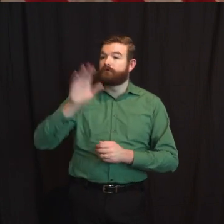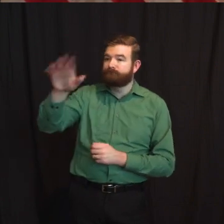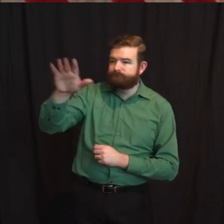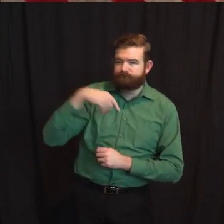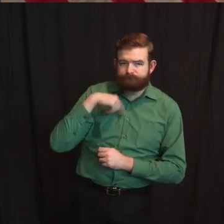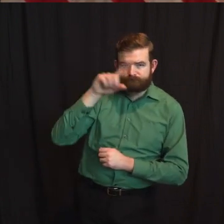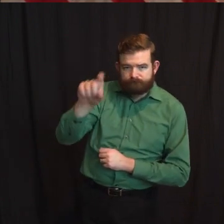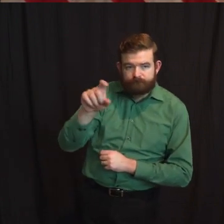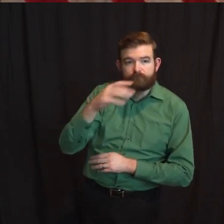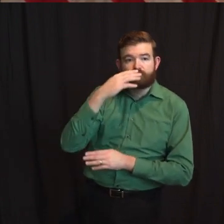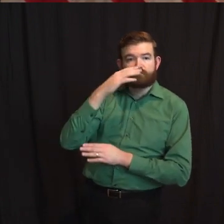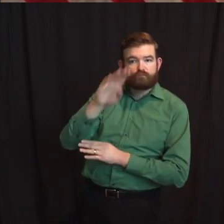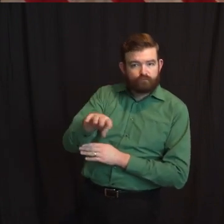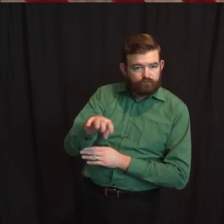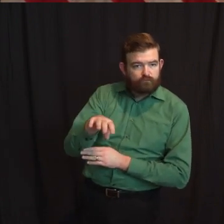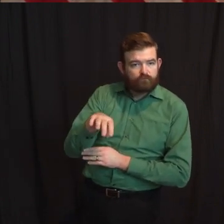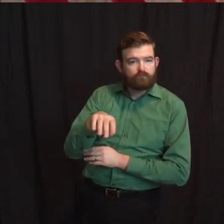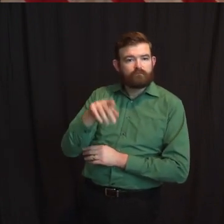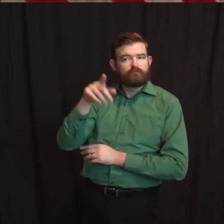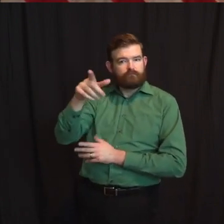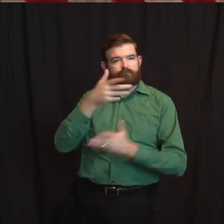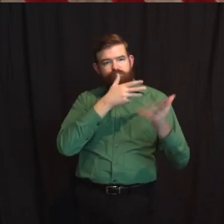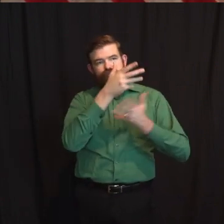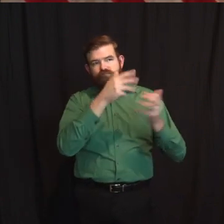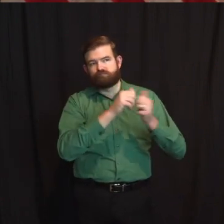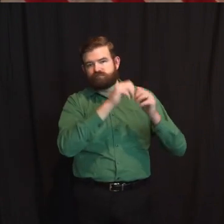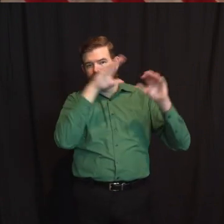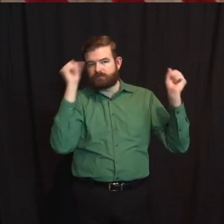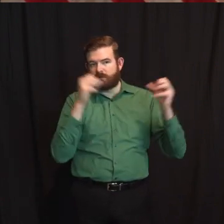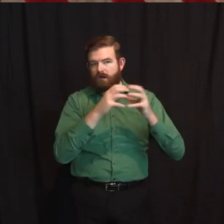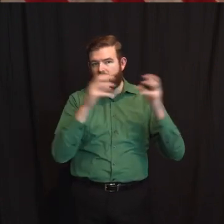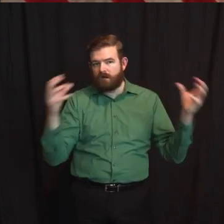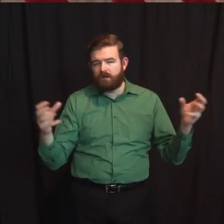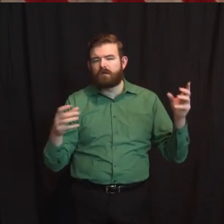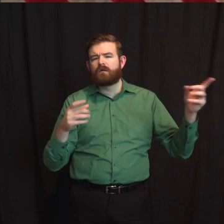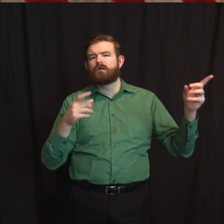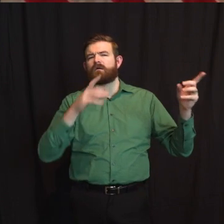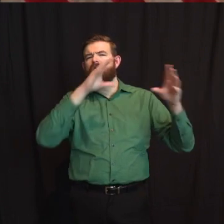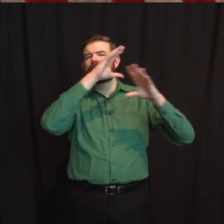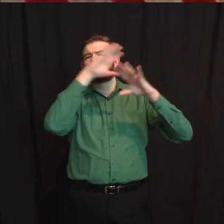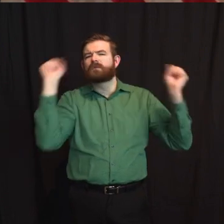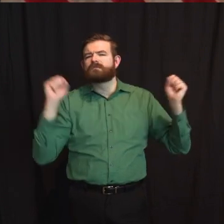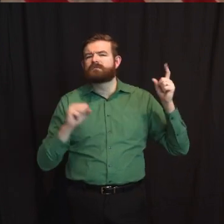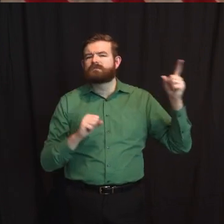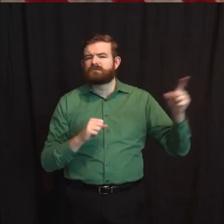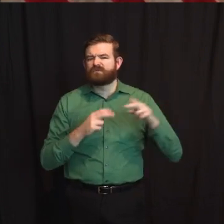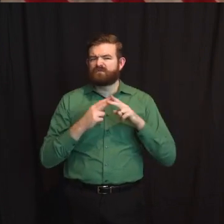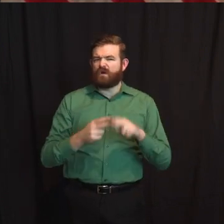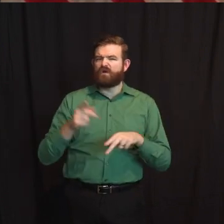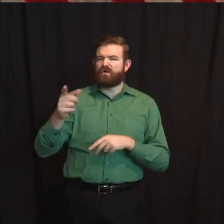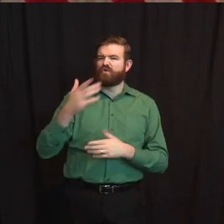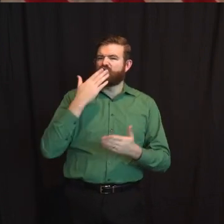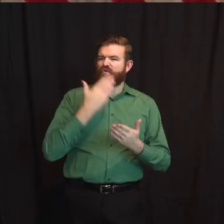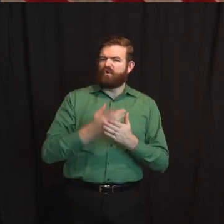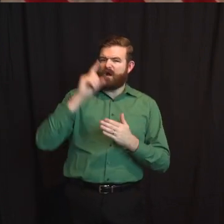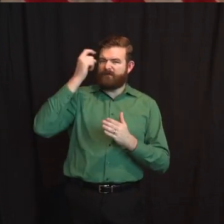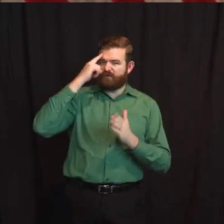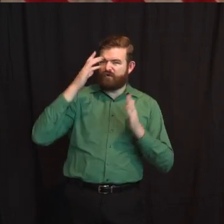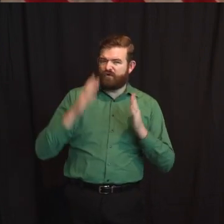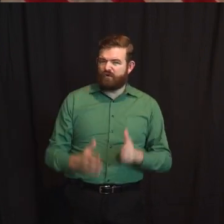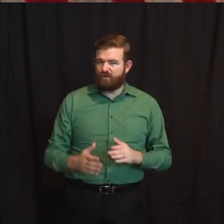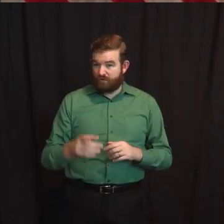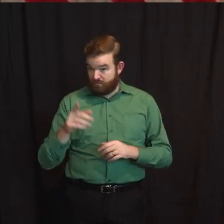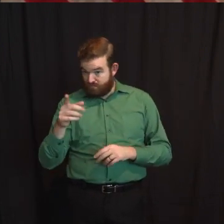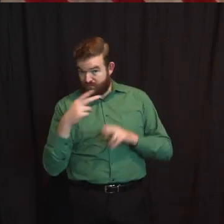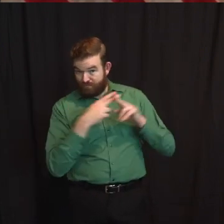pretty well recently. He said that you're a good governor. Do you think he is a good president? and what would you say are the biggest differences between